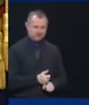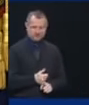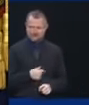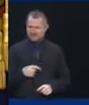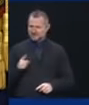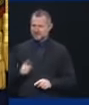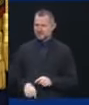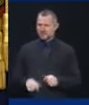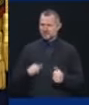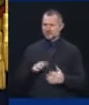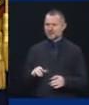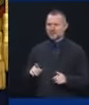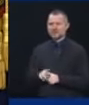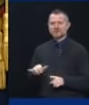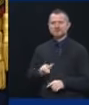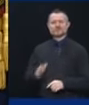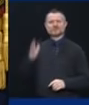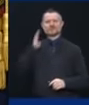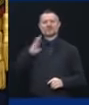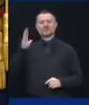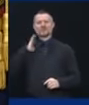people in a room and have meetings.